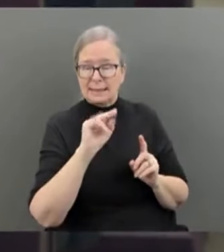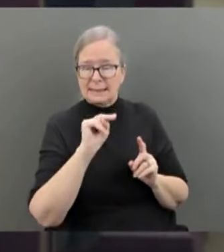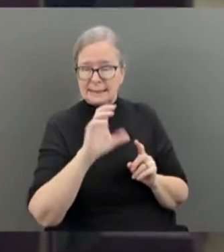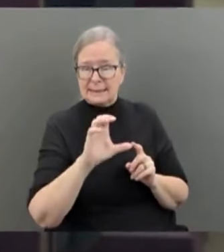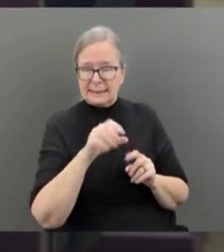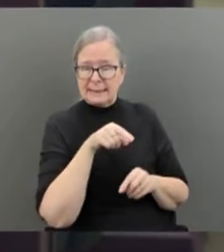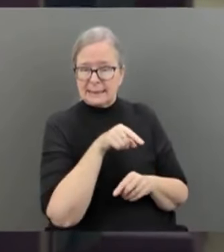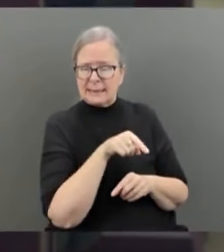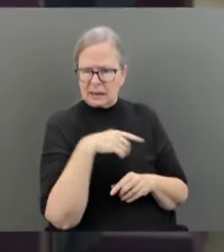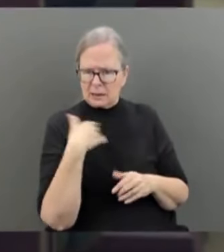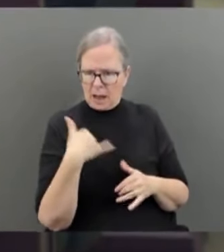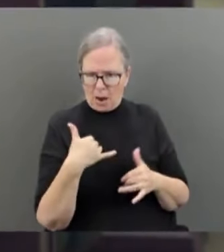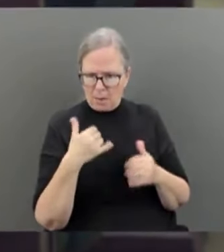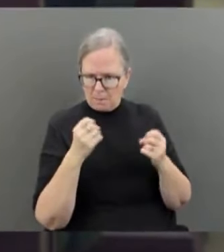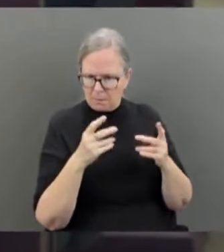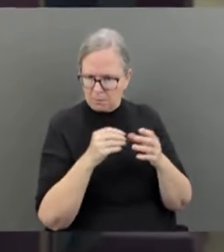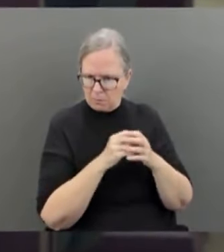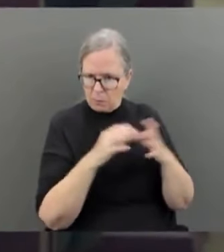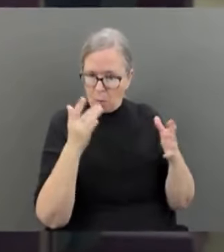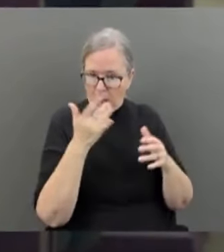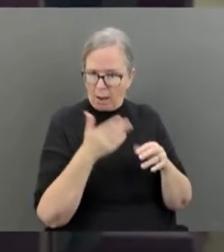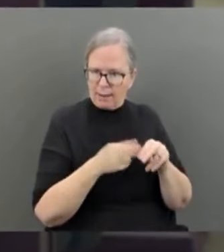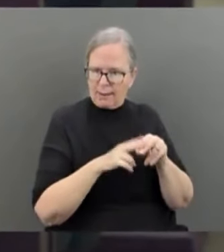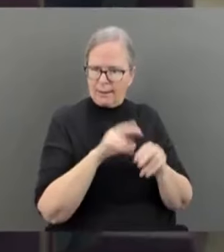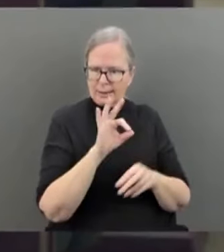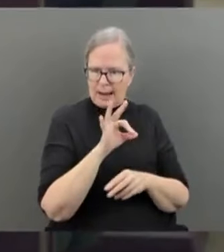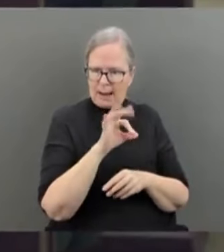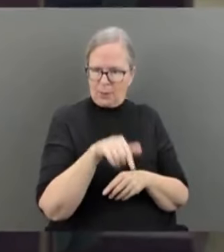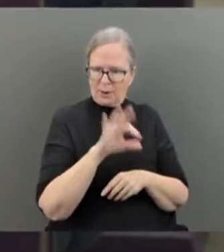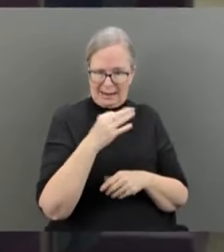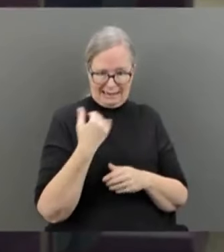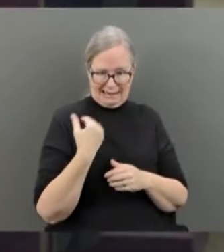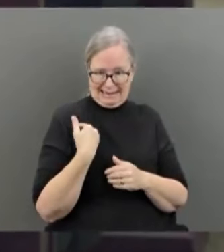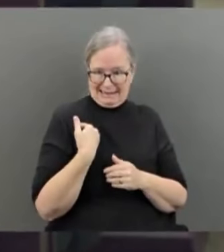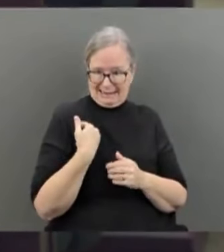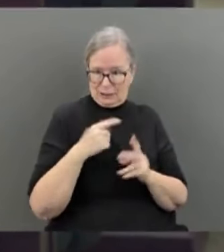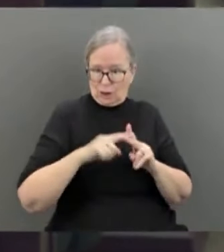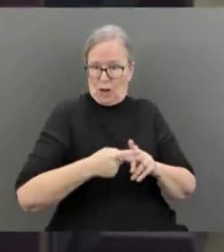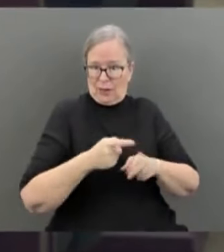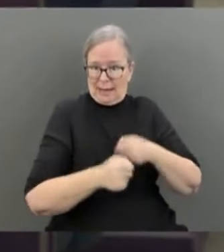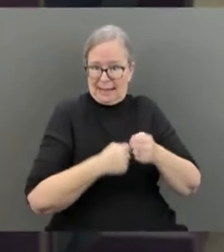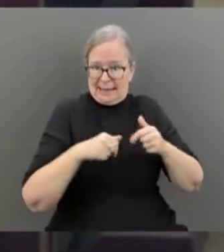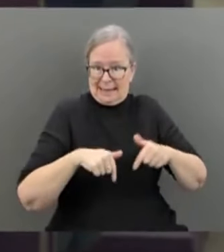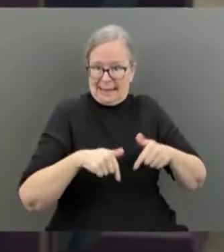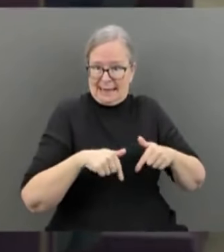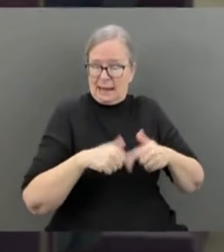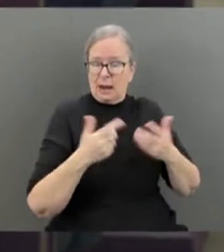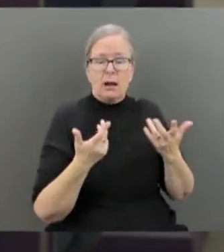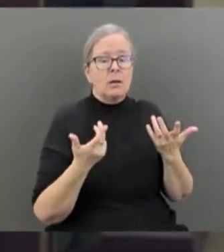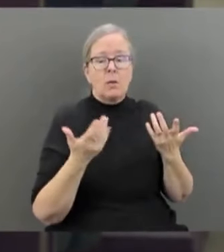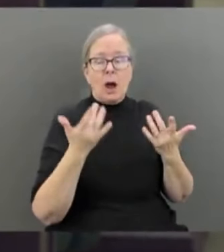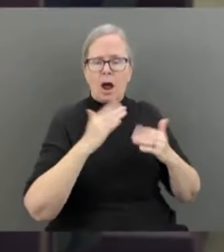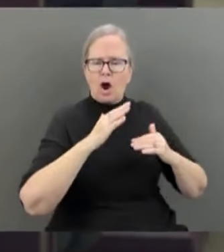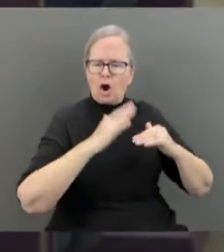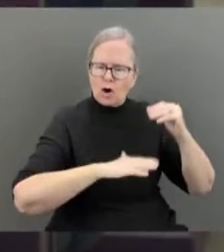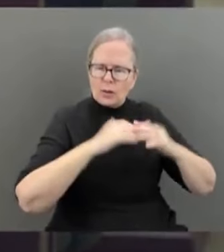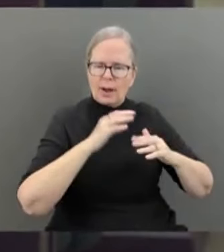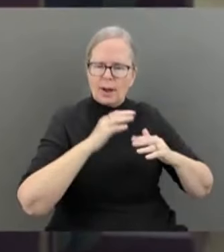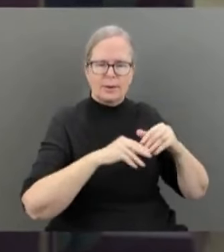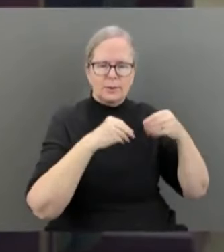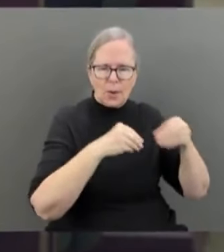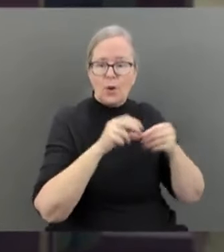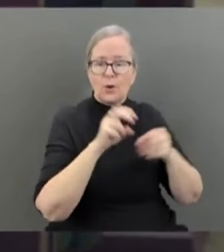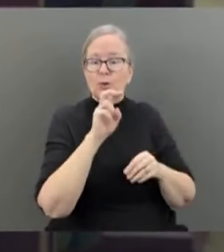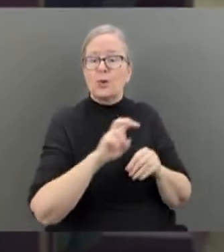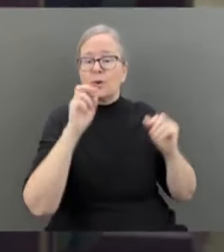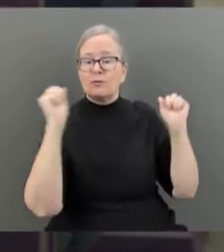9 months of this year. This growth was driven mainly by construction, retail, and tourism. Nice. To encourage growth, we provide a range of supports